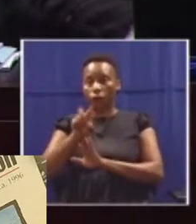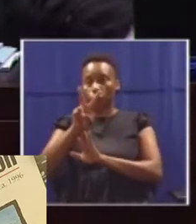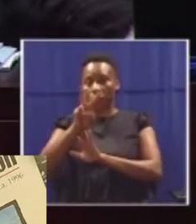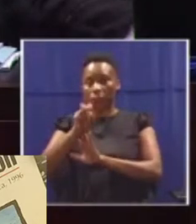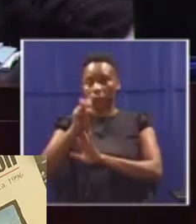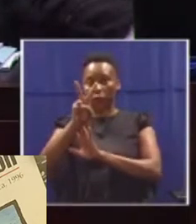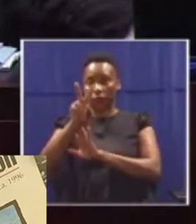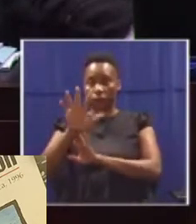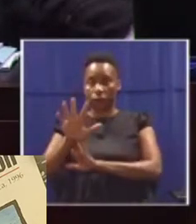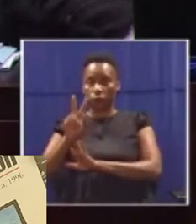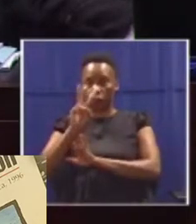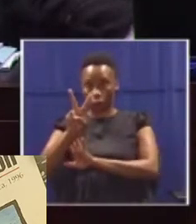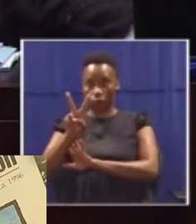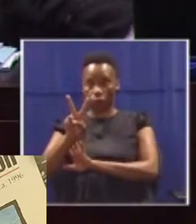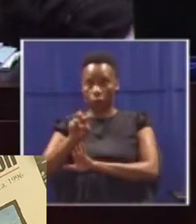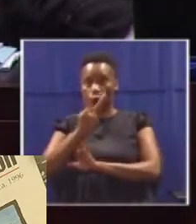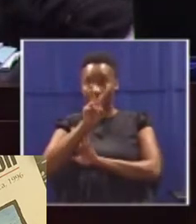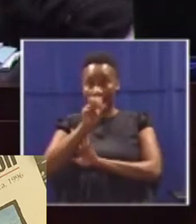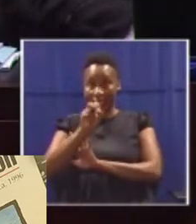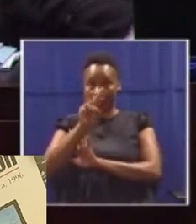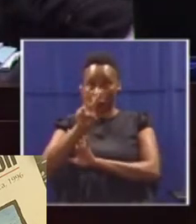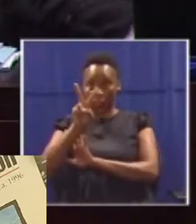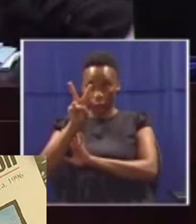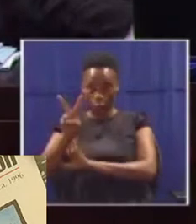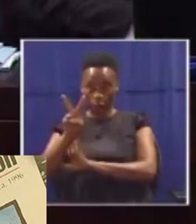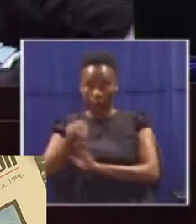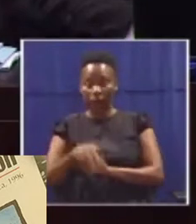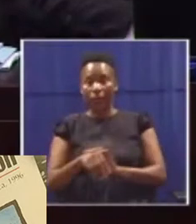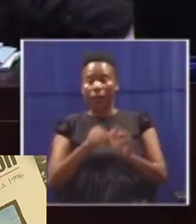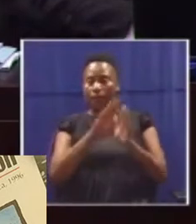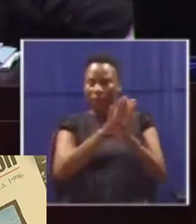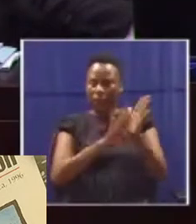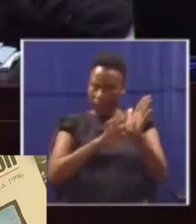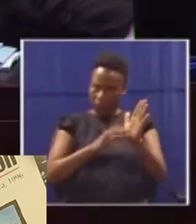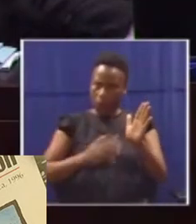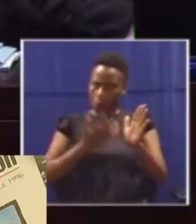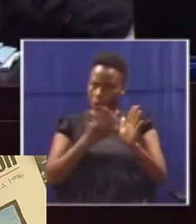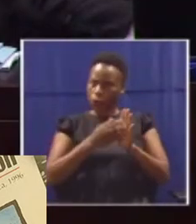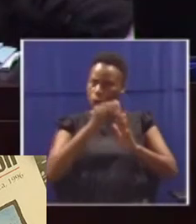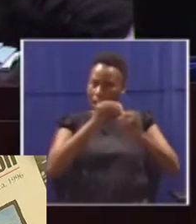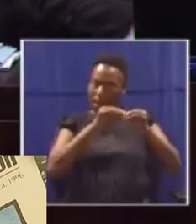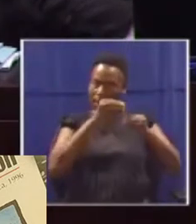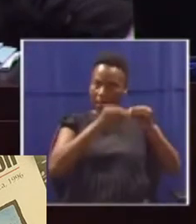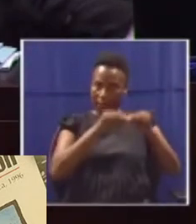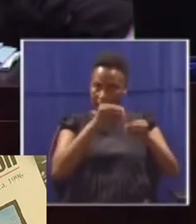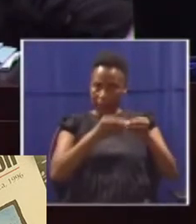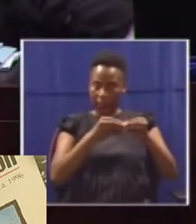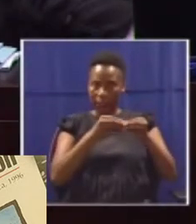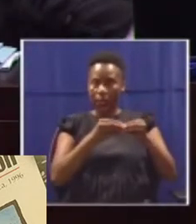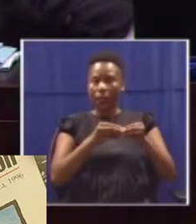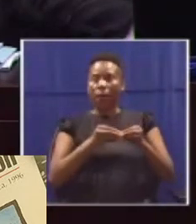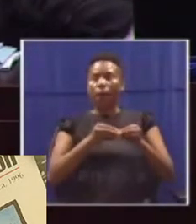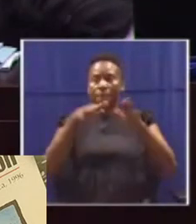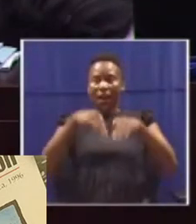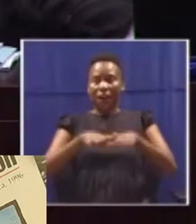B5-2022. The bill seeks to amend the Marine